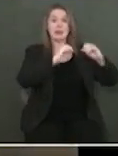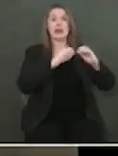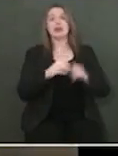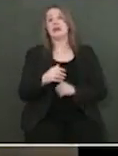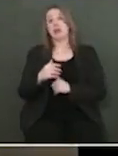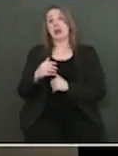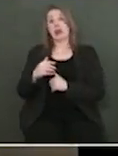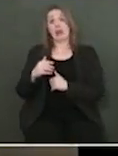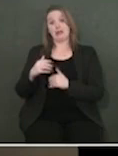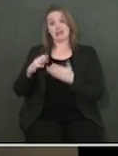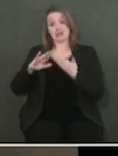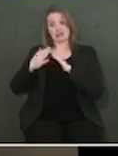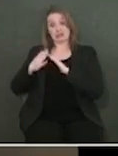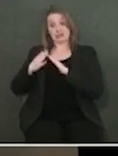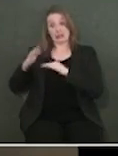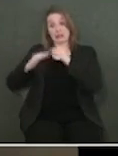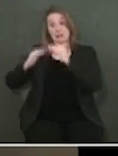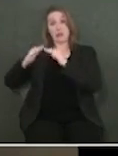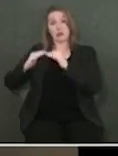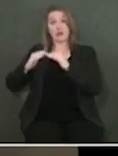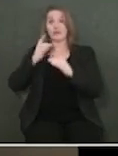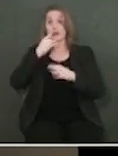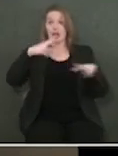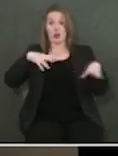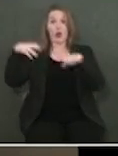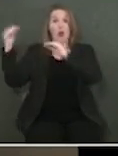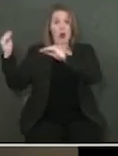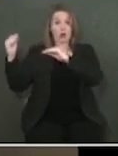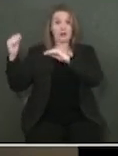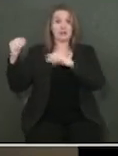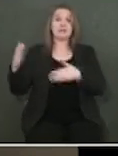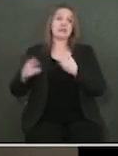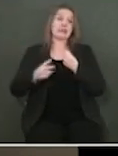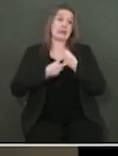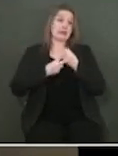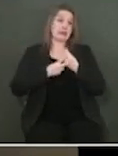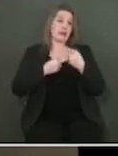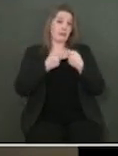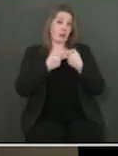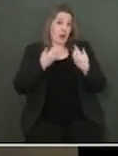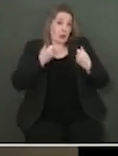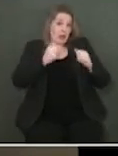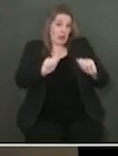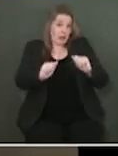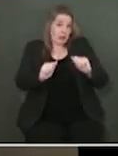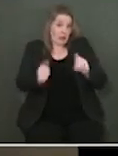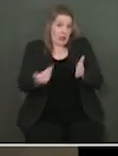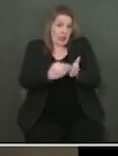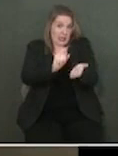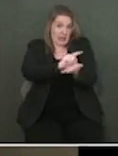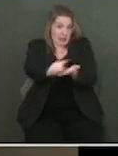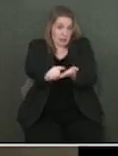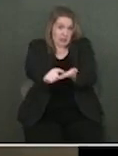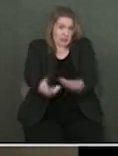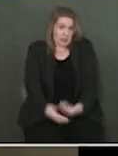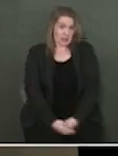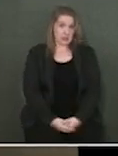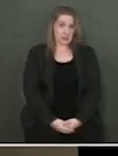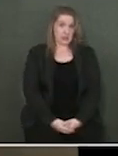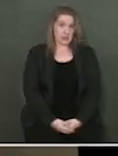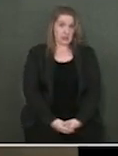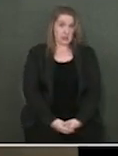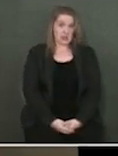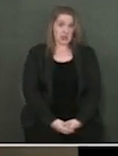shut off their lights to help conserve power. Are there any plans to ask for the same type of efforts this week?